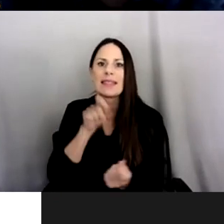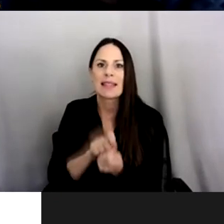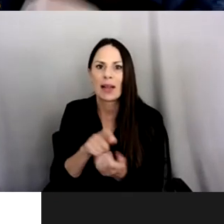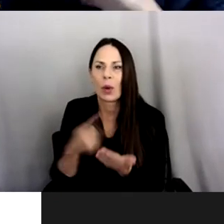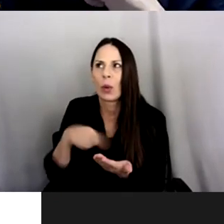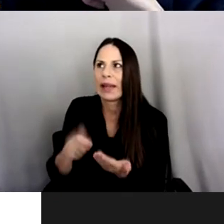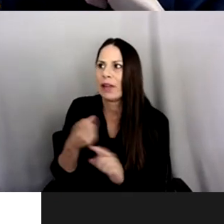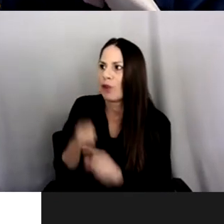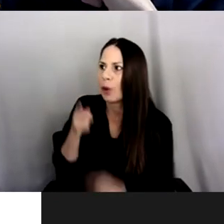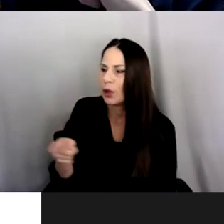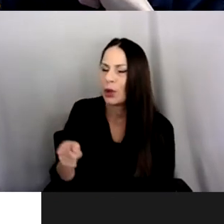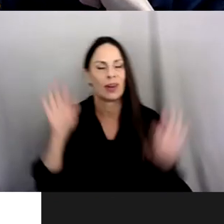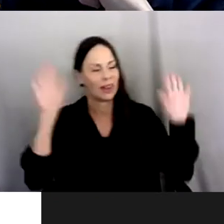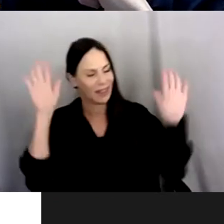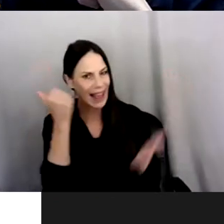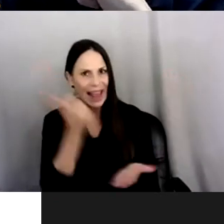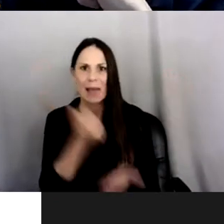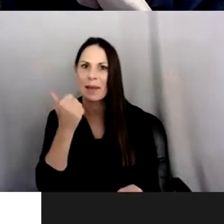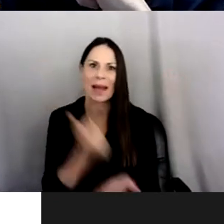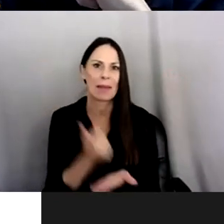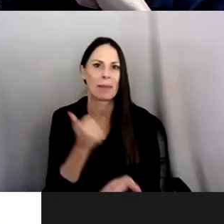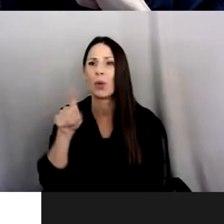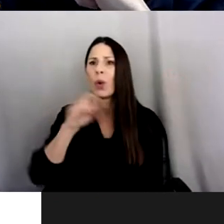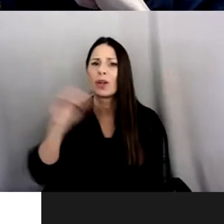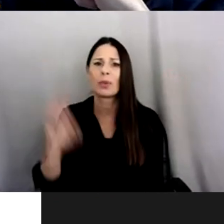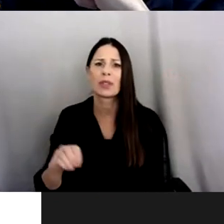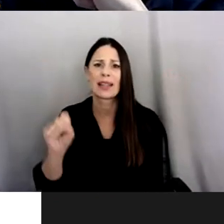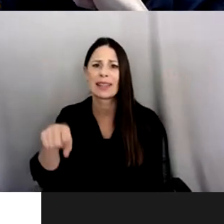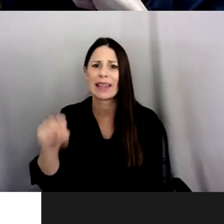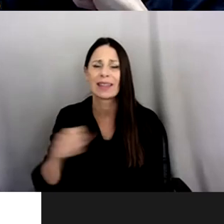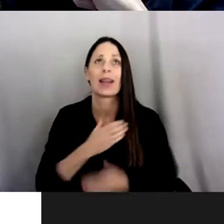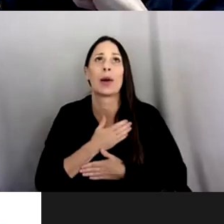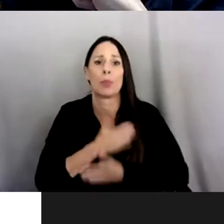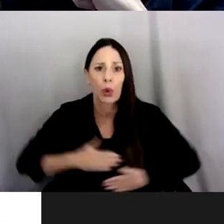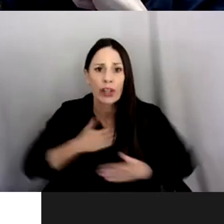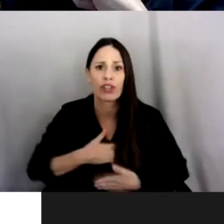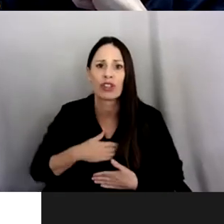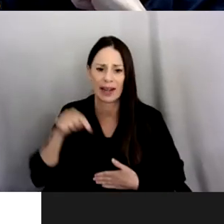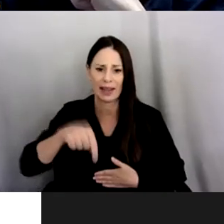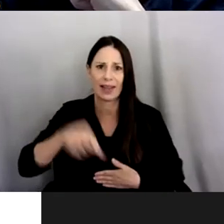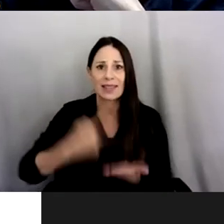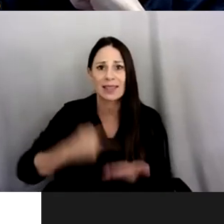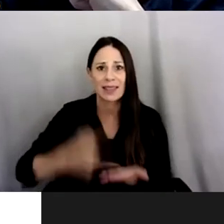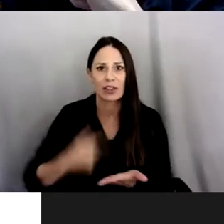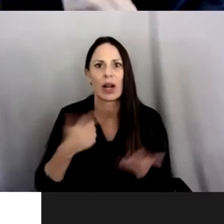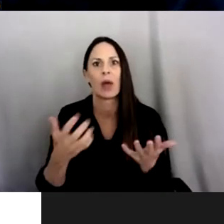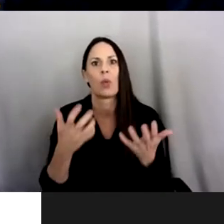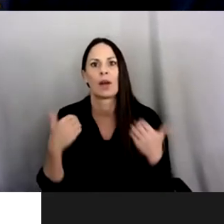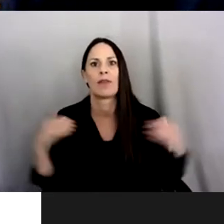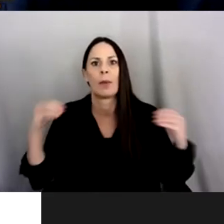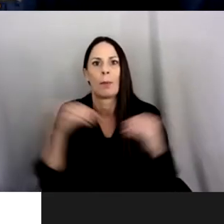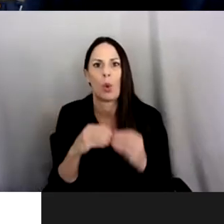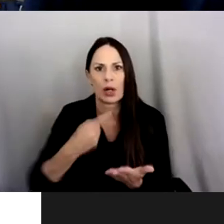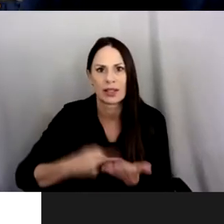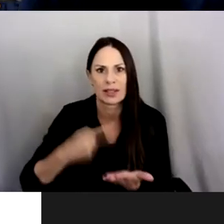Amen. Amen. 100% appreciate this discussion, want to have more discussions. I really don't